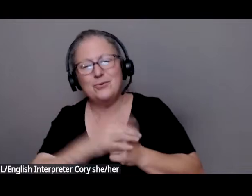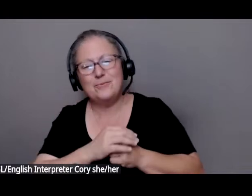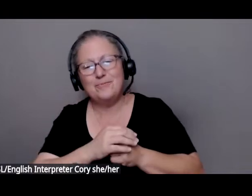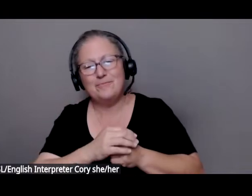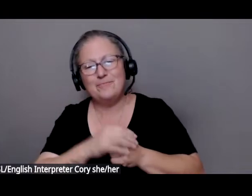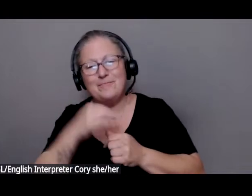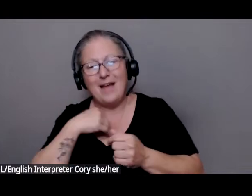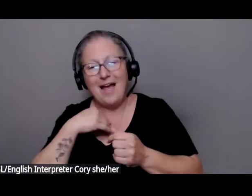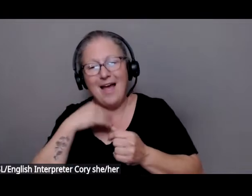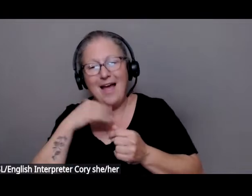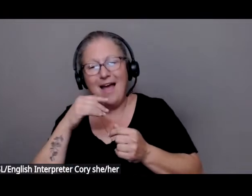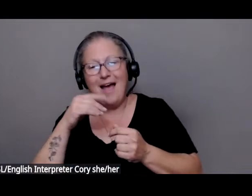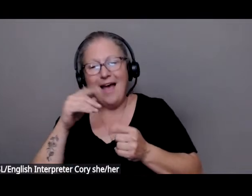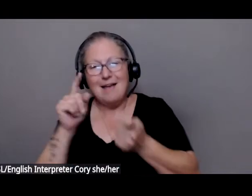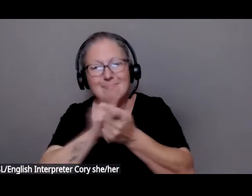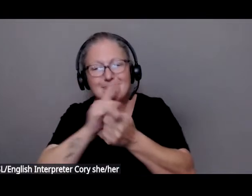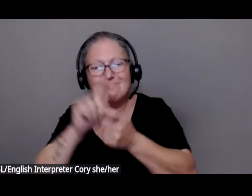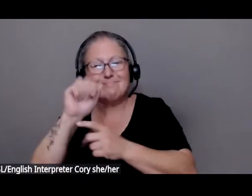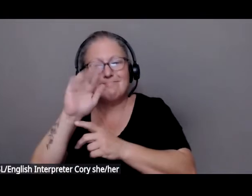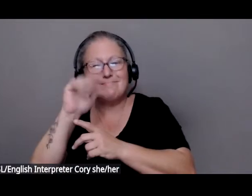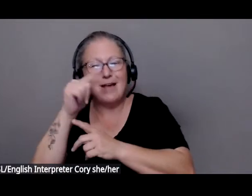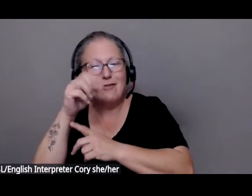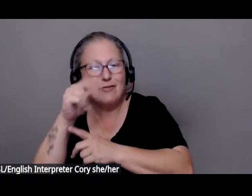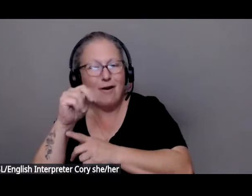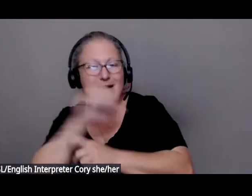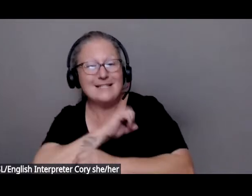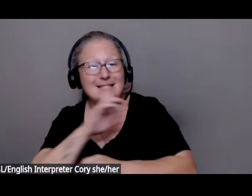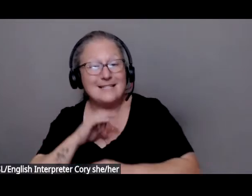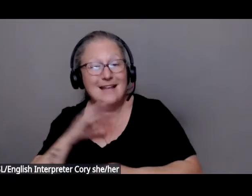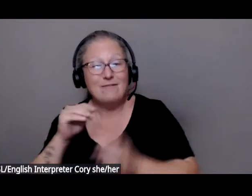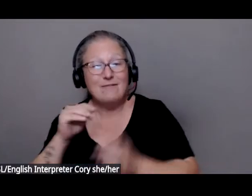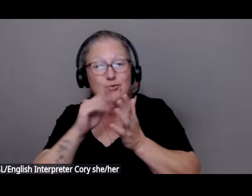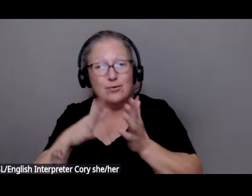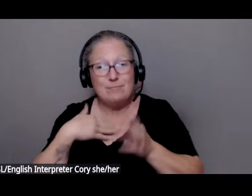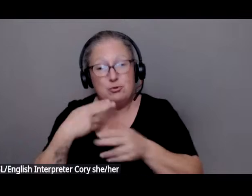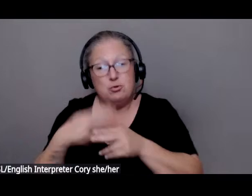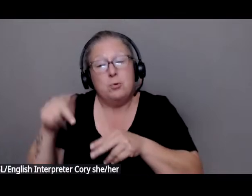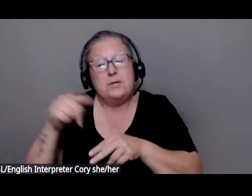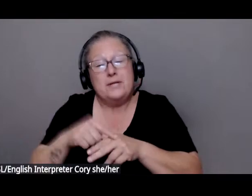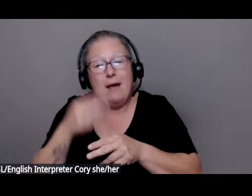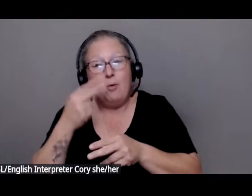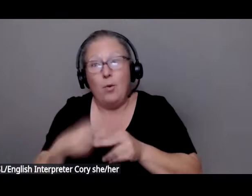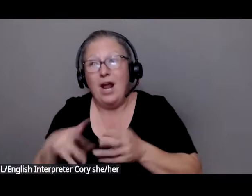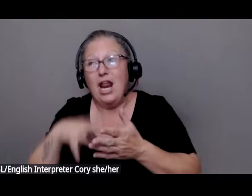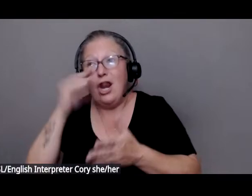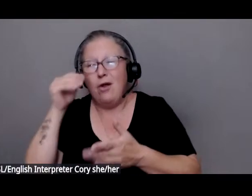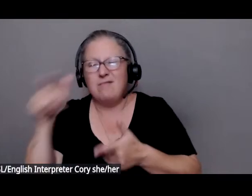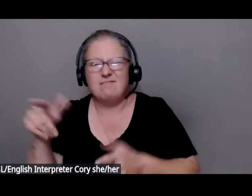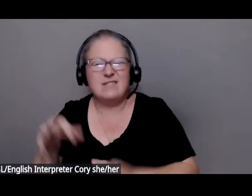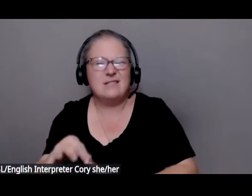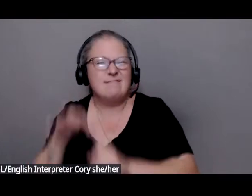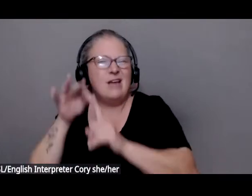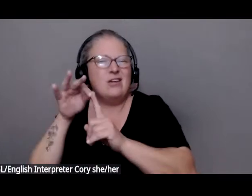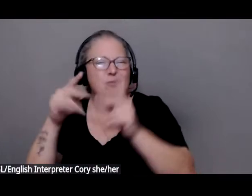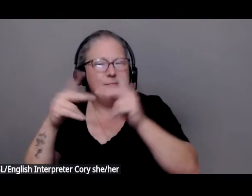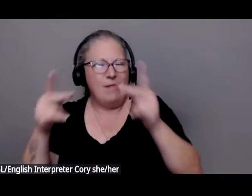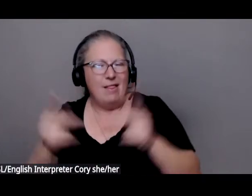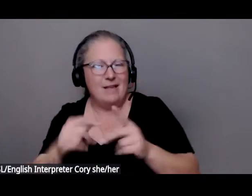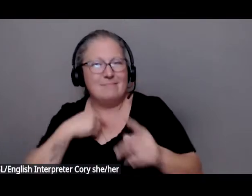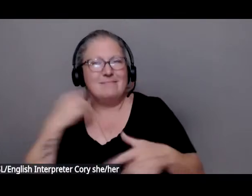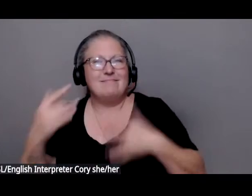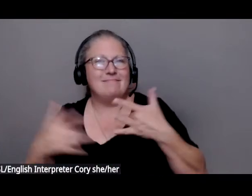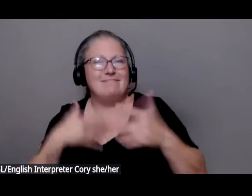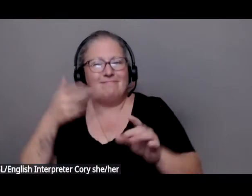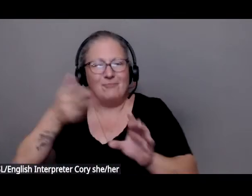gotten to know the Aragon staff and students in my short time and quickly learned that it's a special place. So I'm really excited to